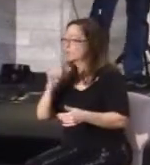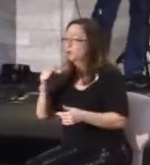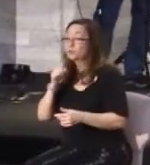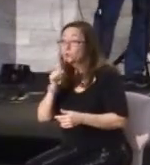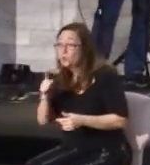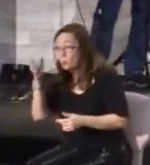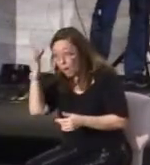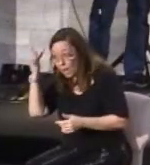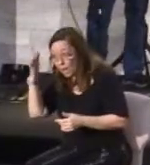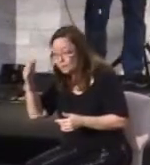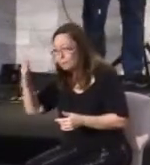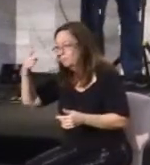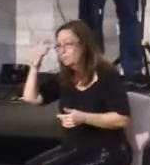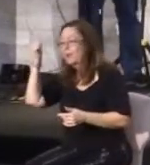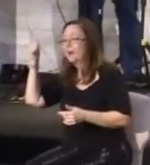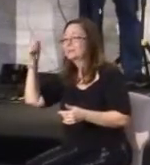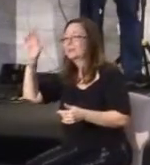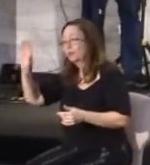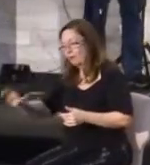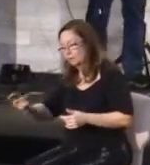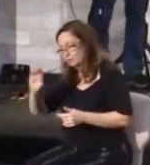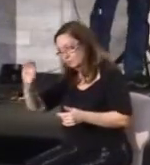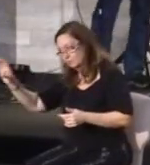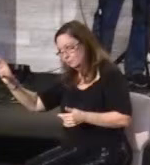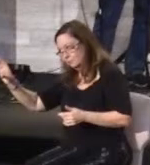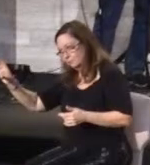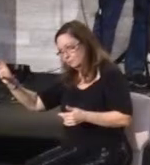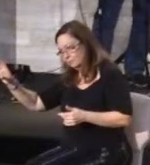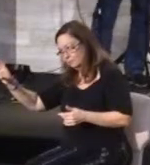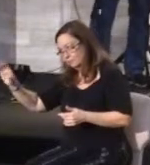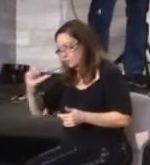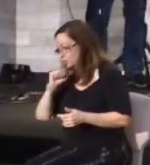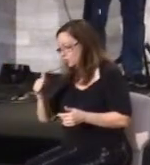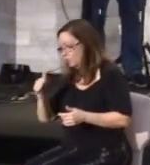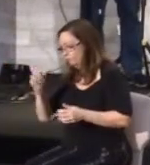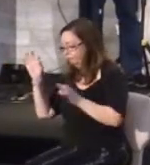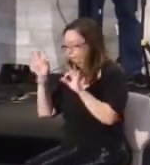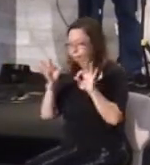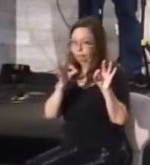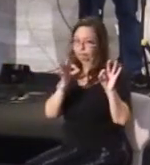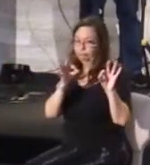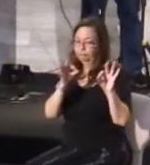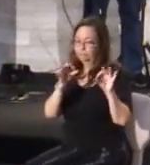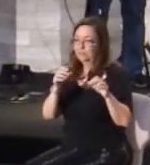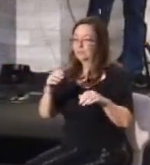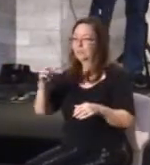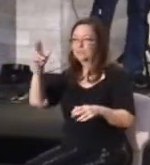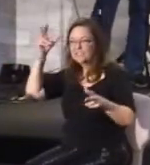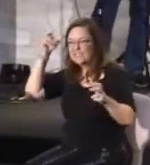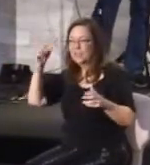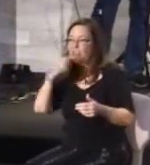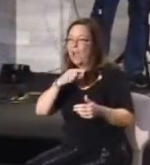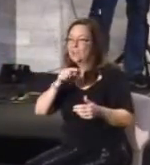Why isn't it true? Because of the cross. Don't get distracted by Satan's lies